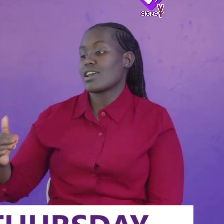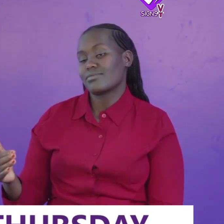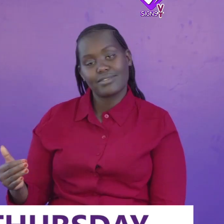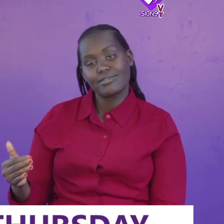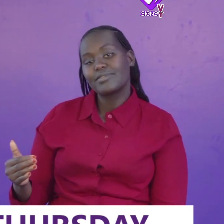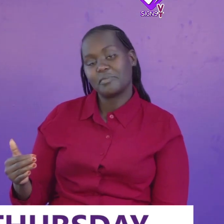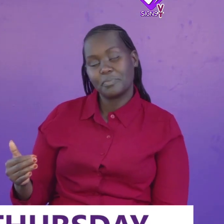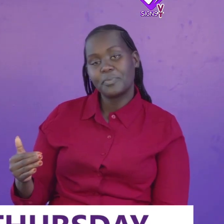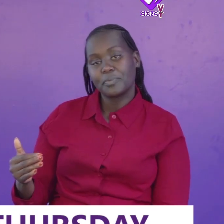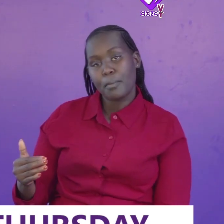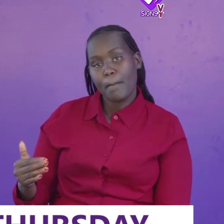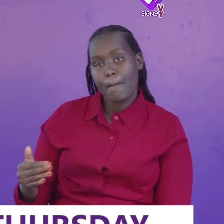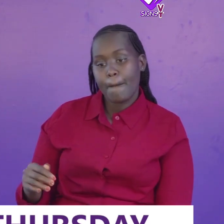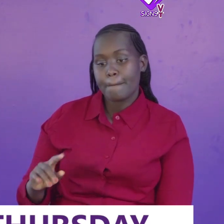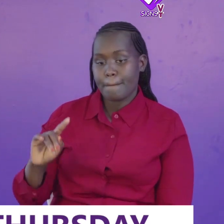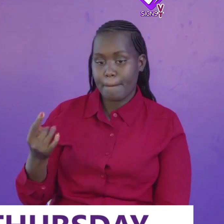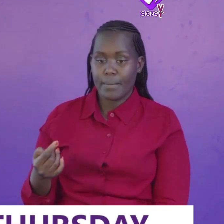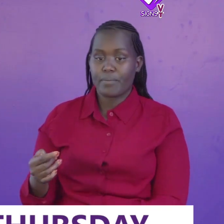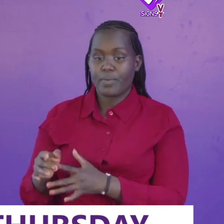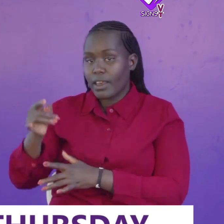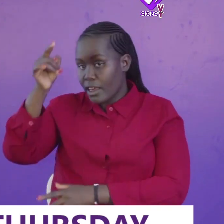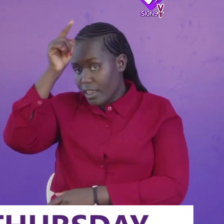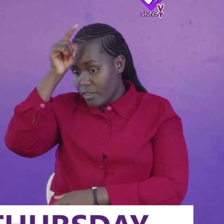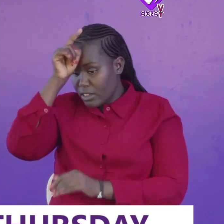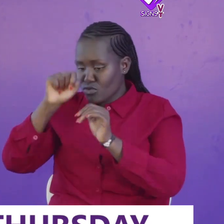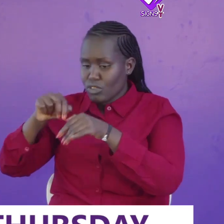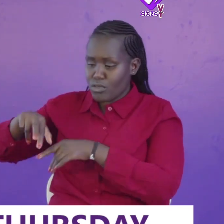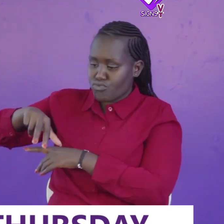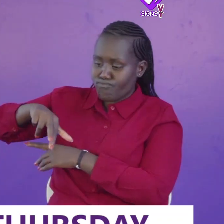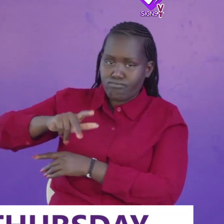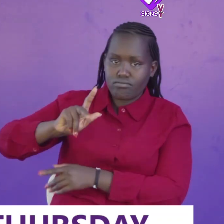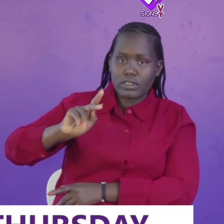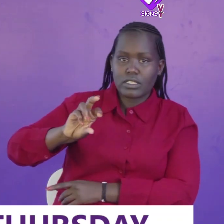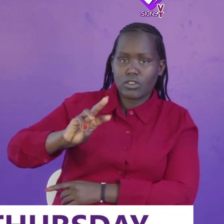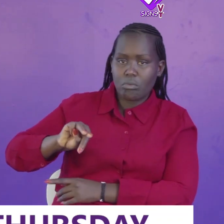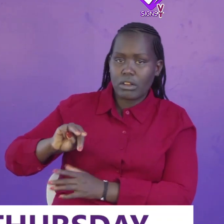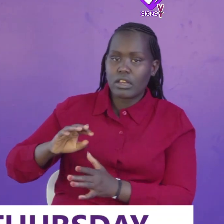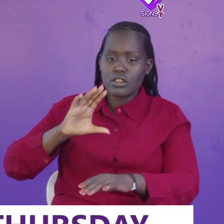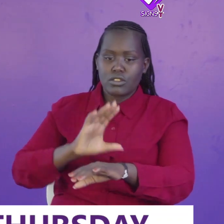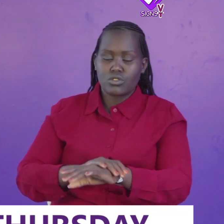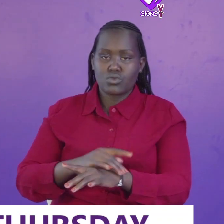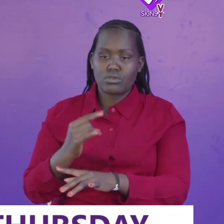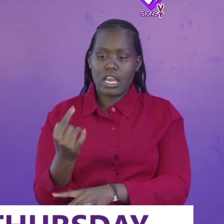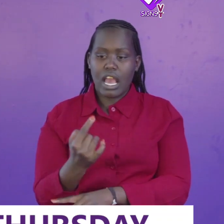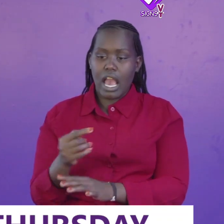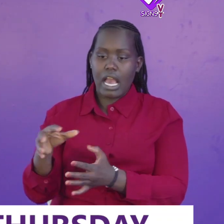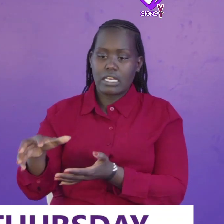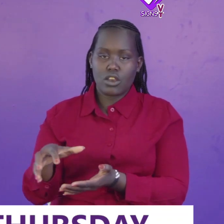jamani, let me tell you. Kwanza uko up country, you'd walk kilometers and kilometers to spot a single